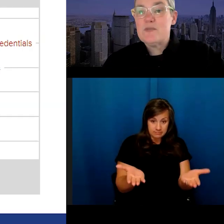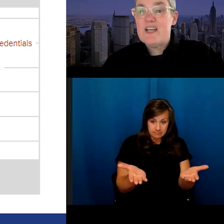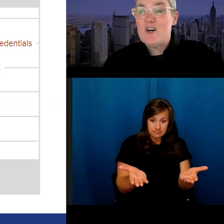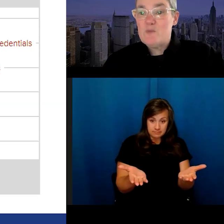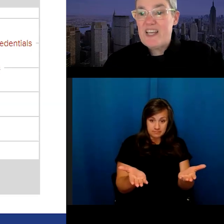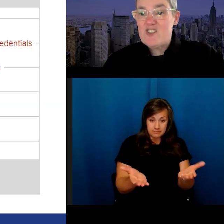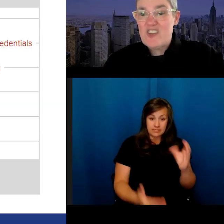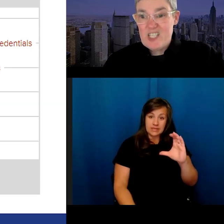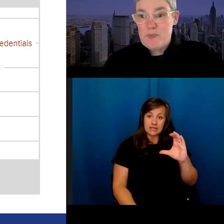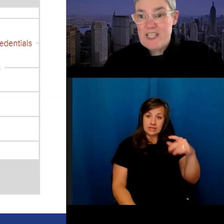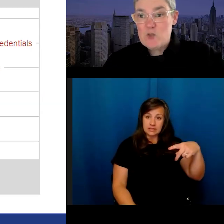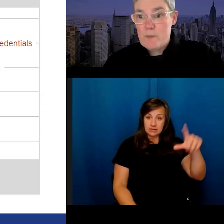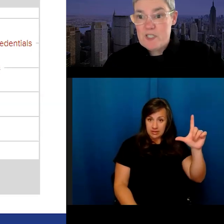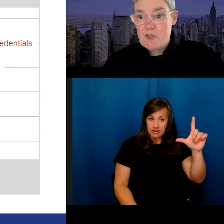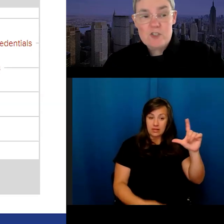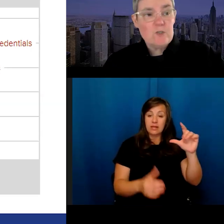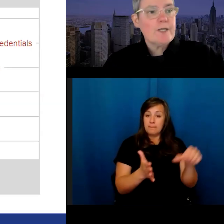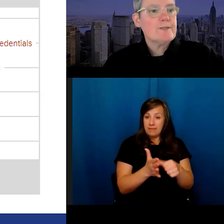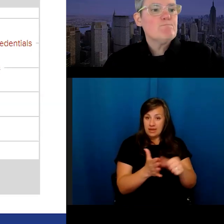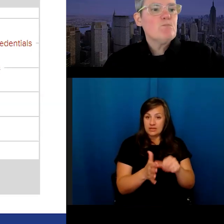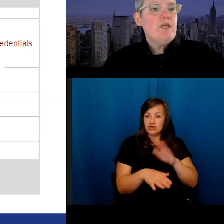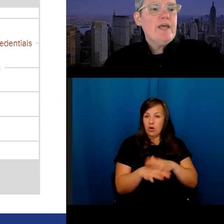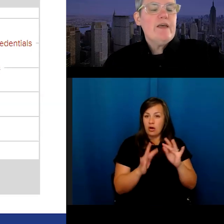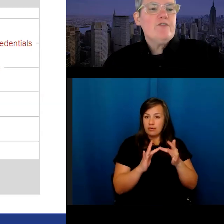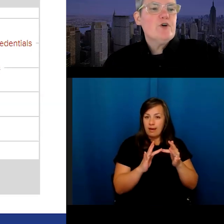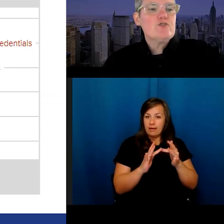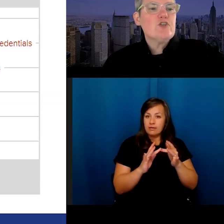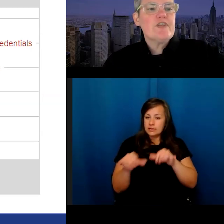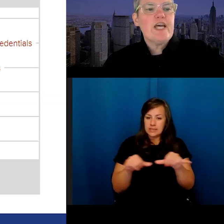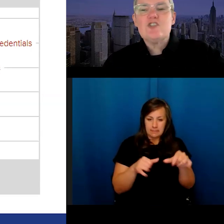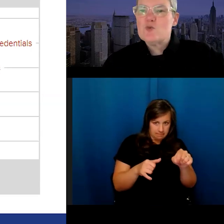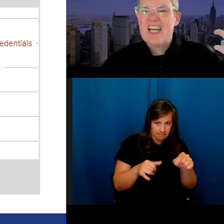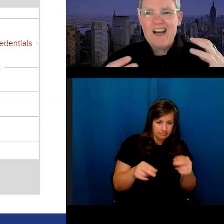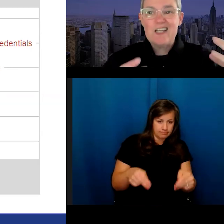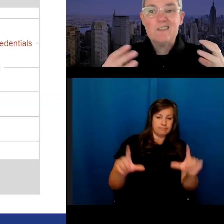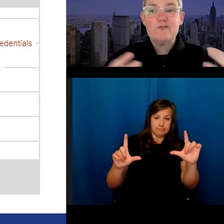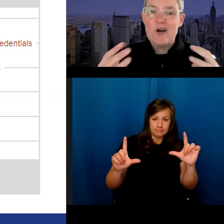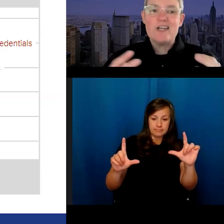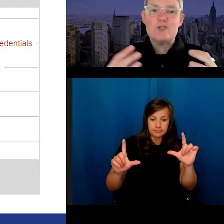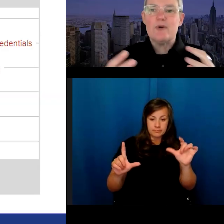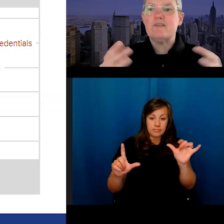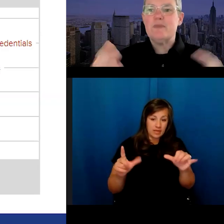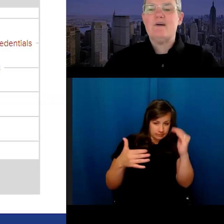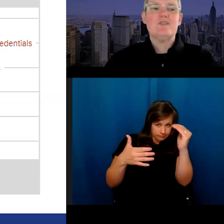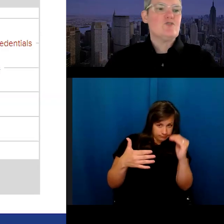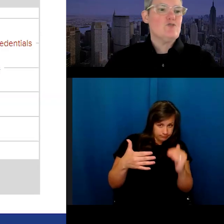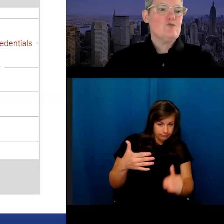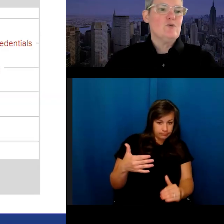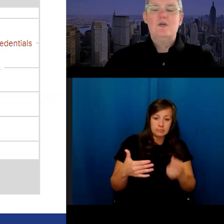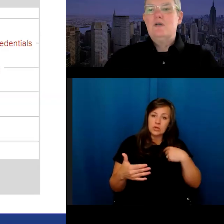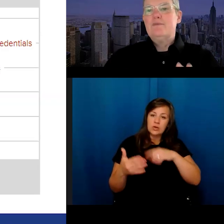our CPL page on the SPS website looks like. The certifications, we kind of try to break them